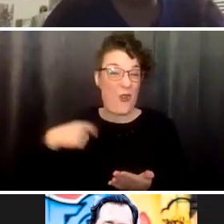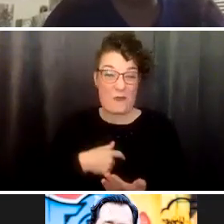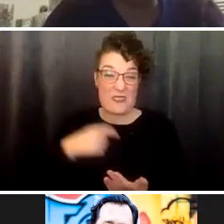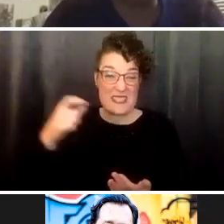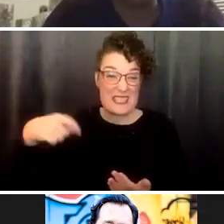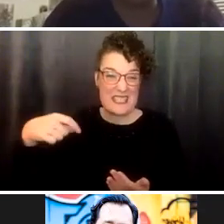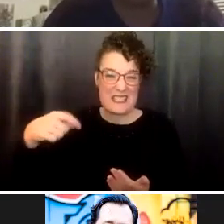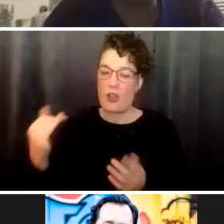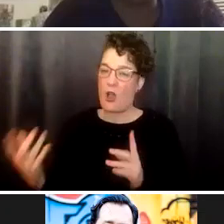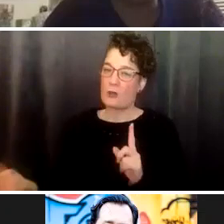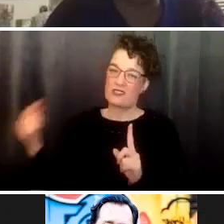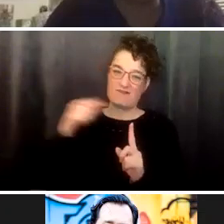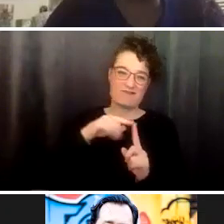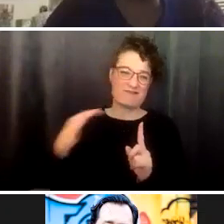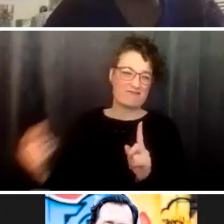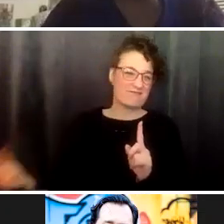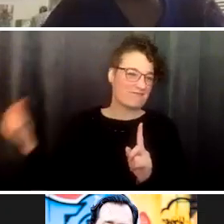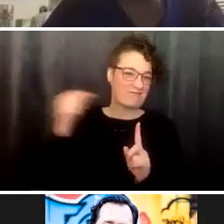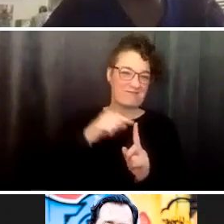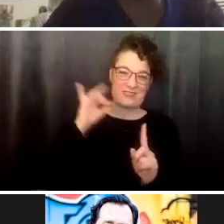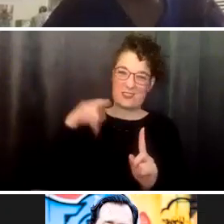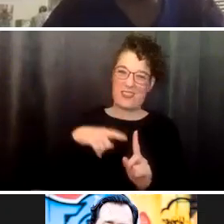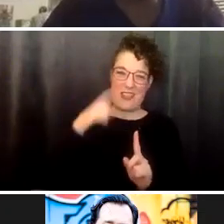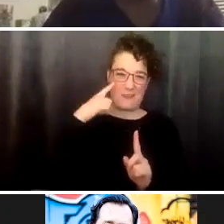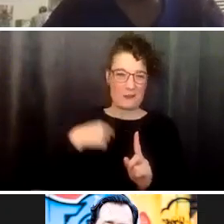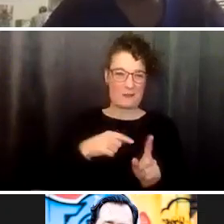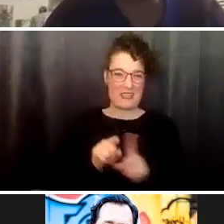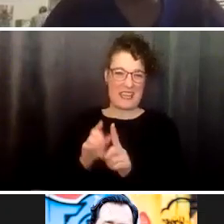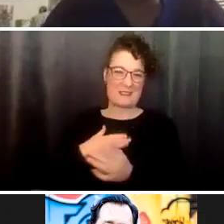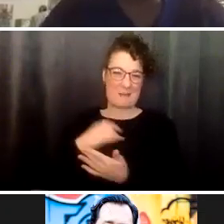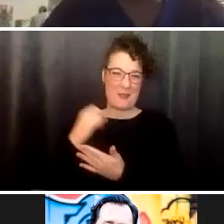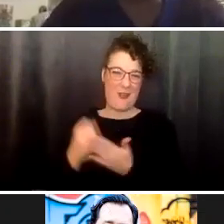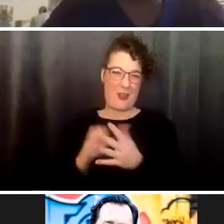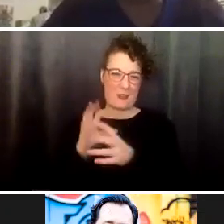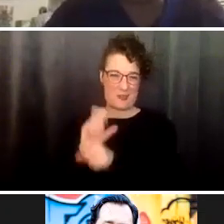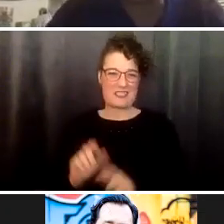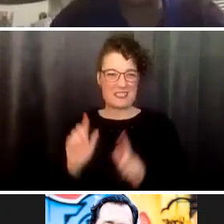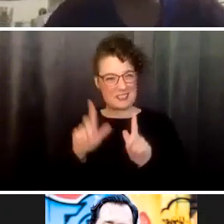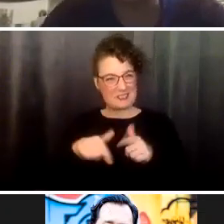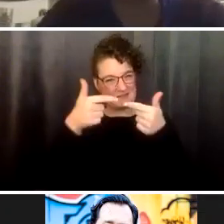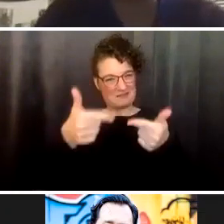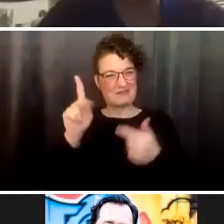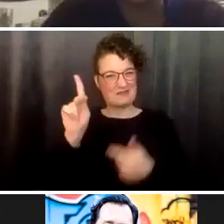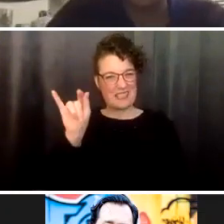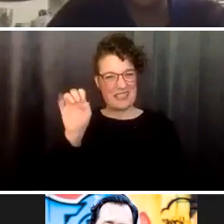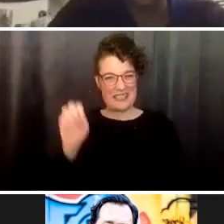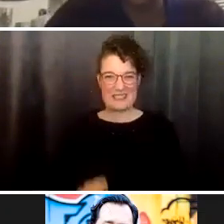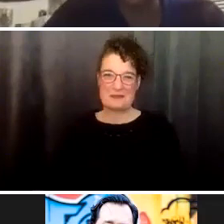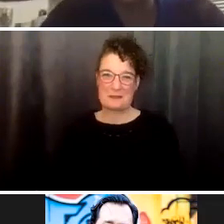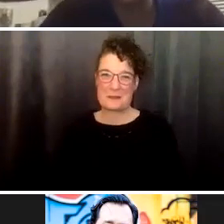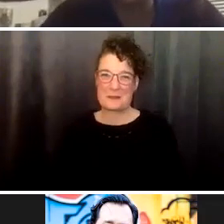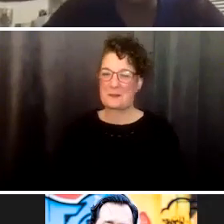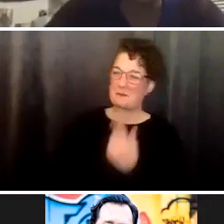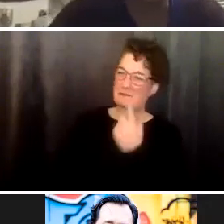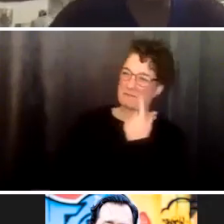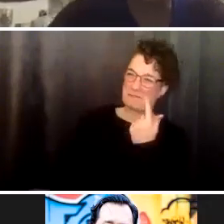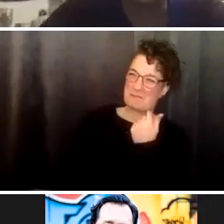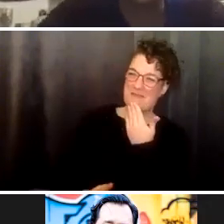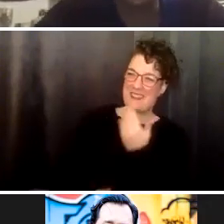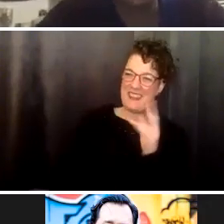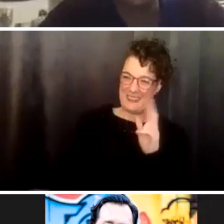the root of my art practice. So thank you. Back to you, Katie. Thank you,